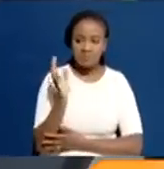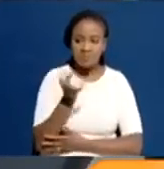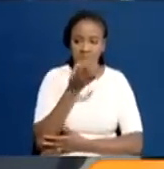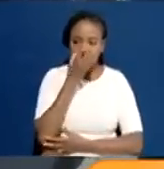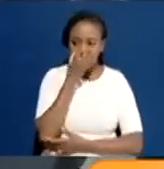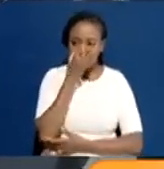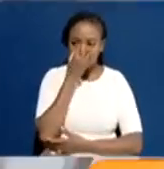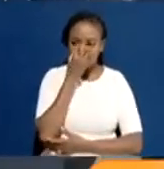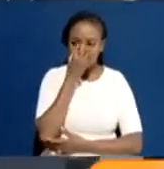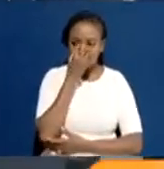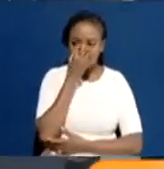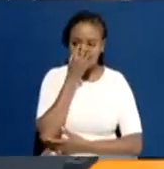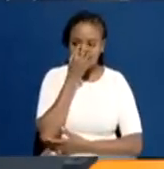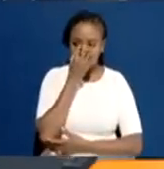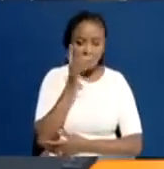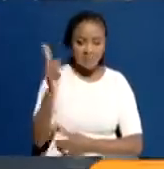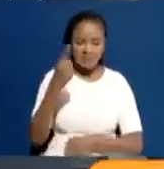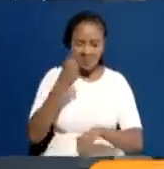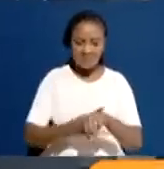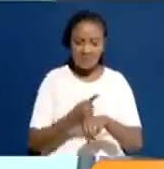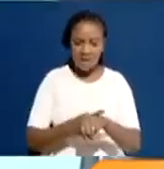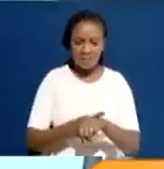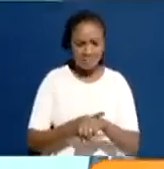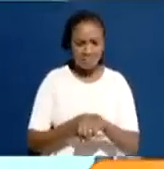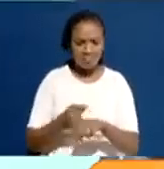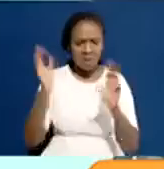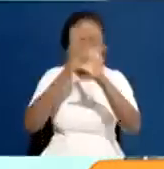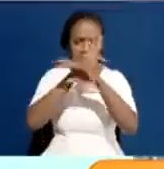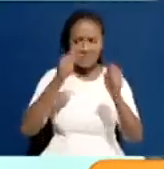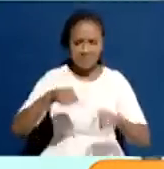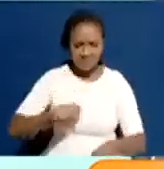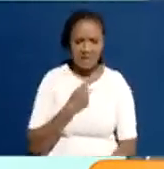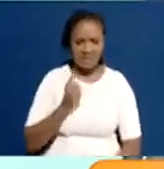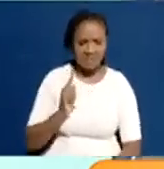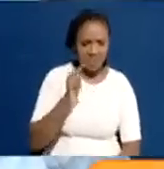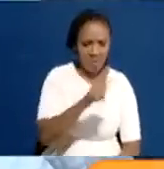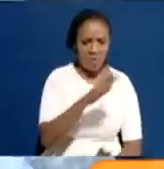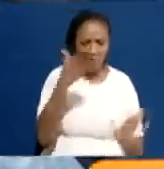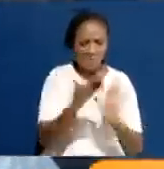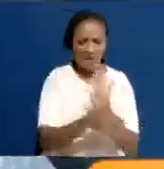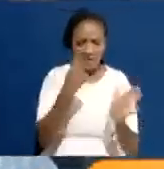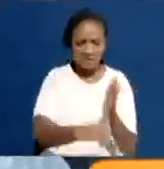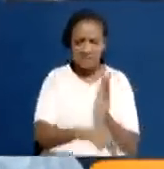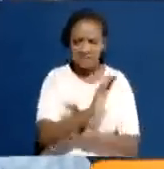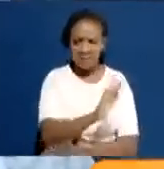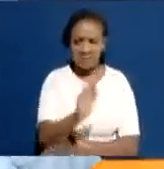Ruto. This, the first time that a head of state is filing his returns in public.